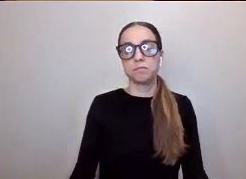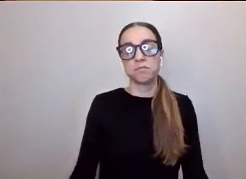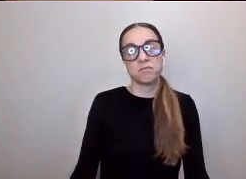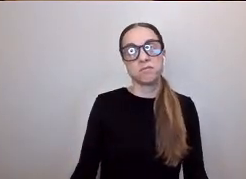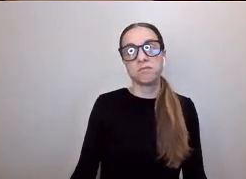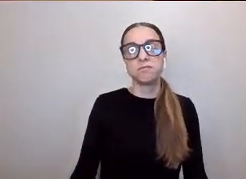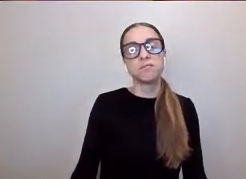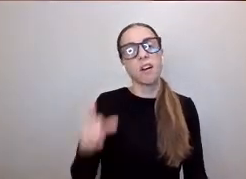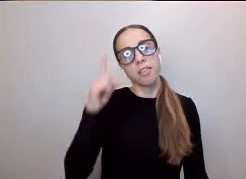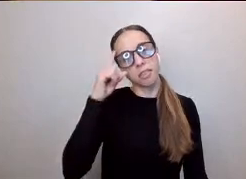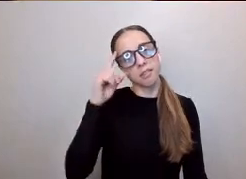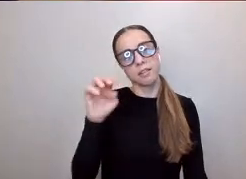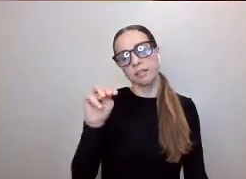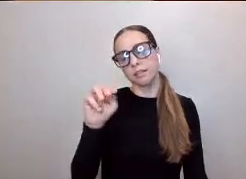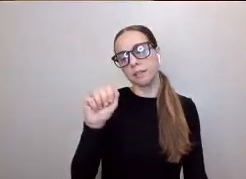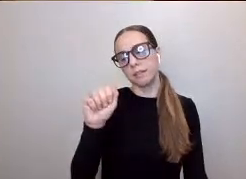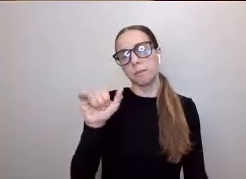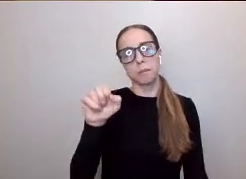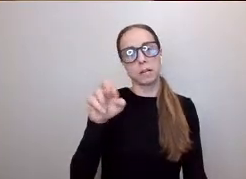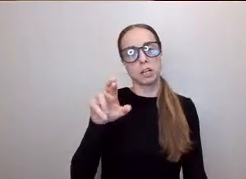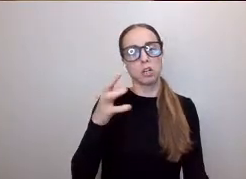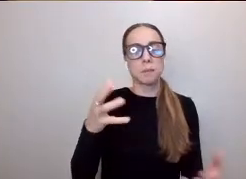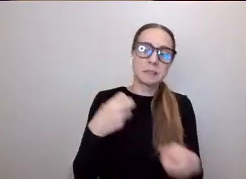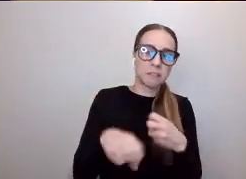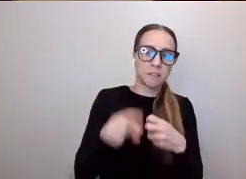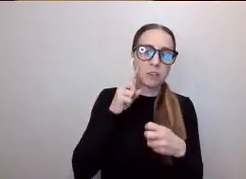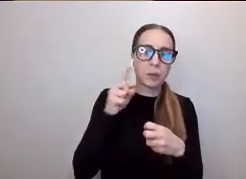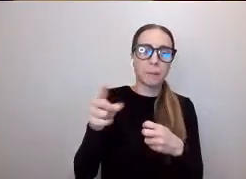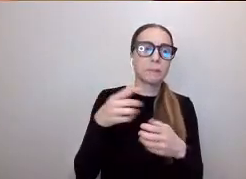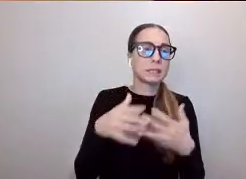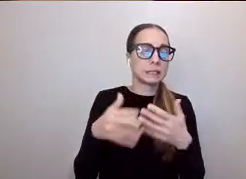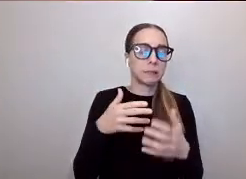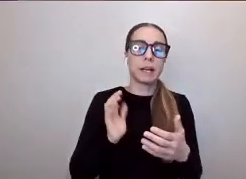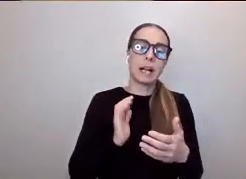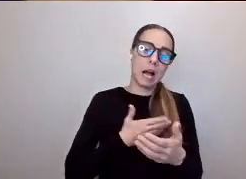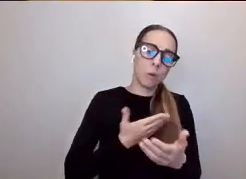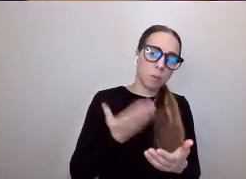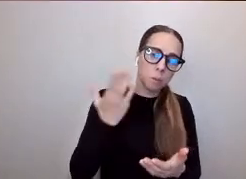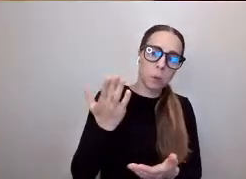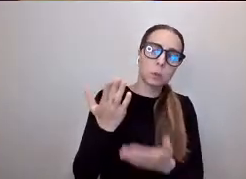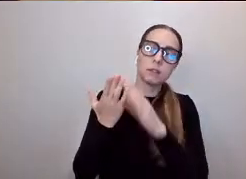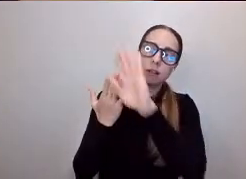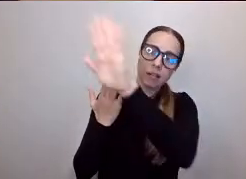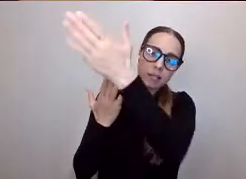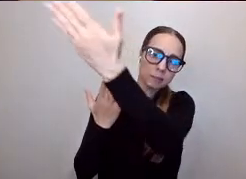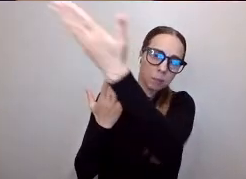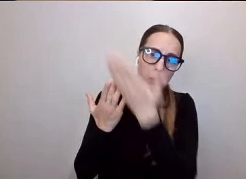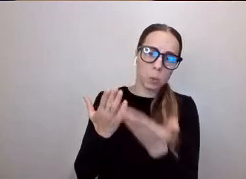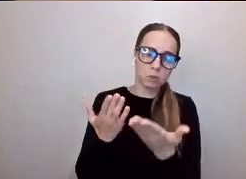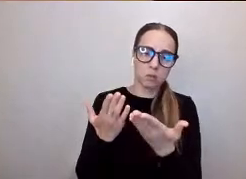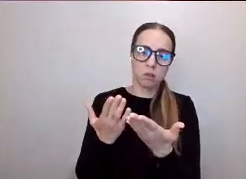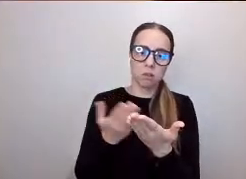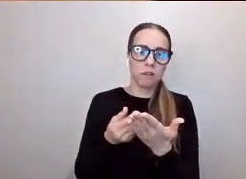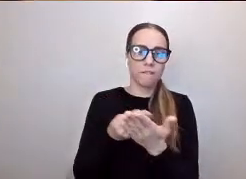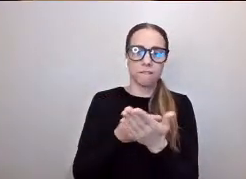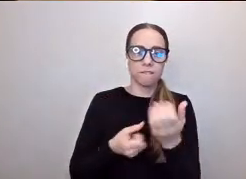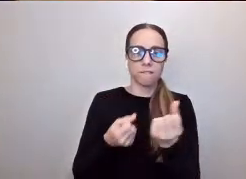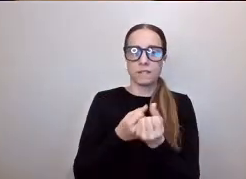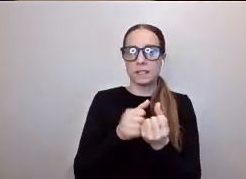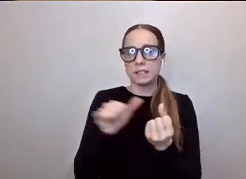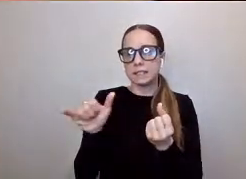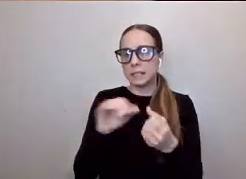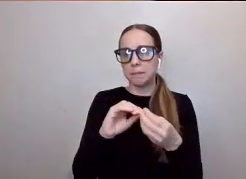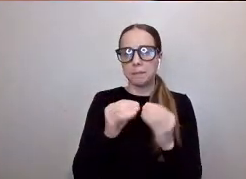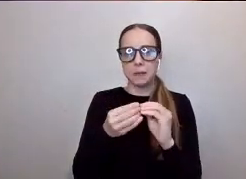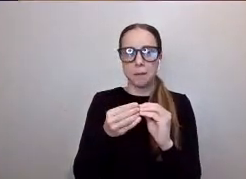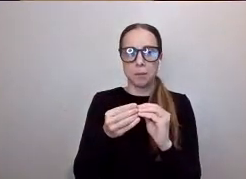despite the council's proposal and the mayor's proposal funding the same number of officers, he's felt it necessary